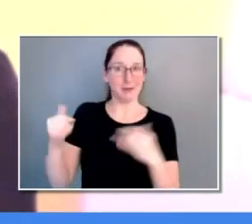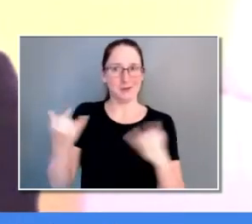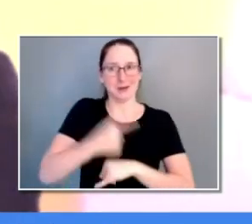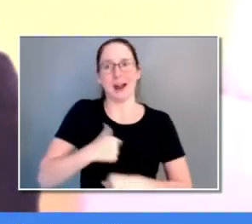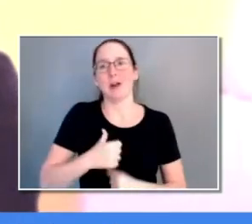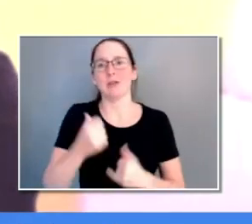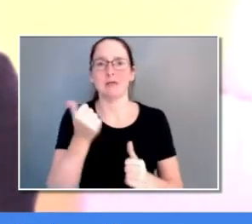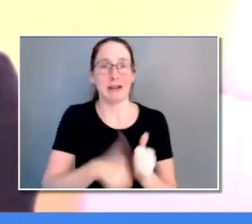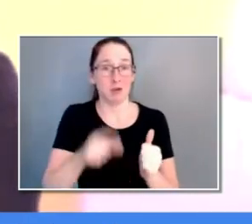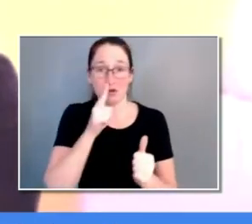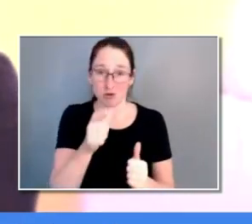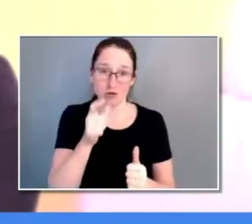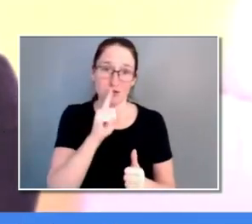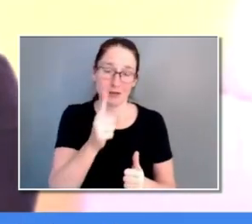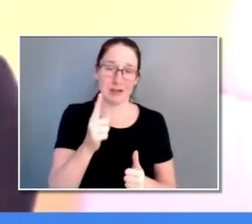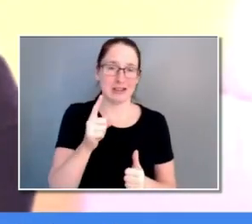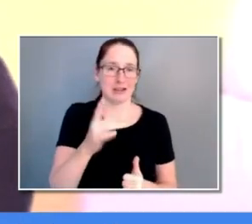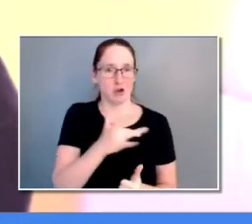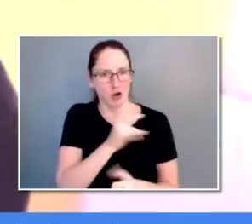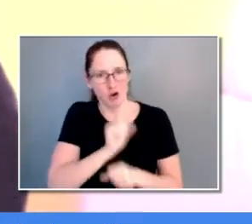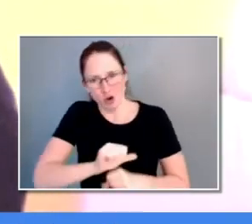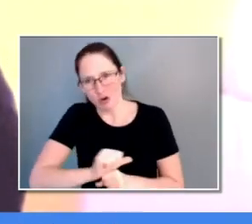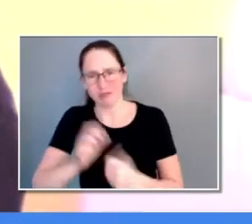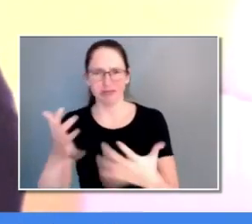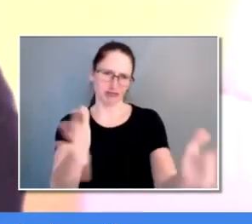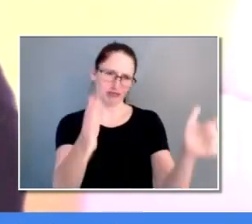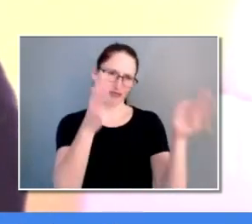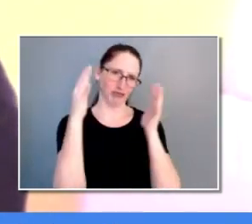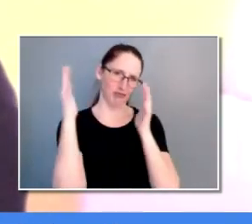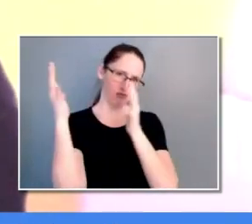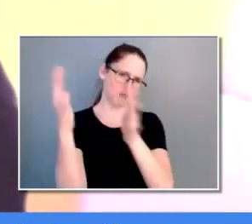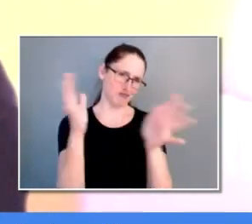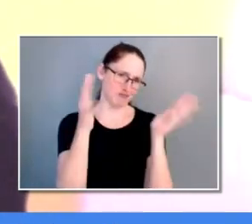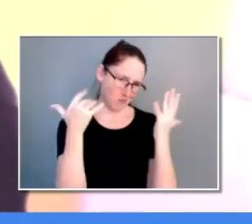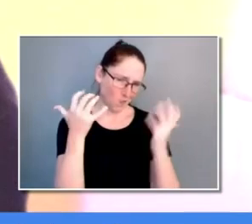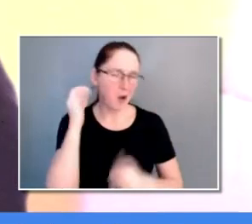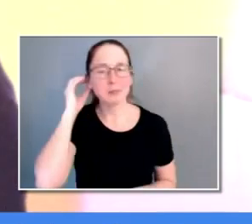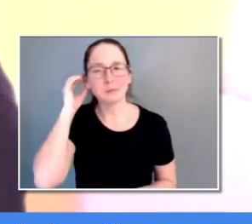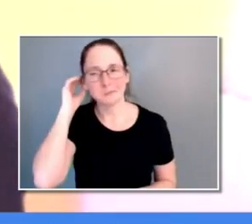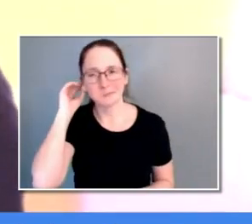everybody who put in this hard work another round of applause.